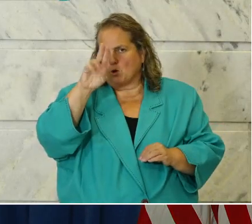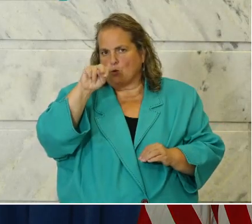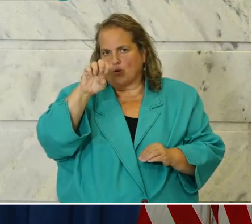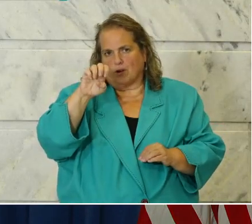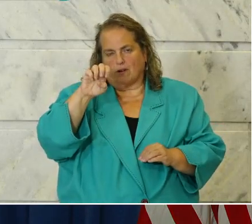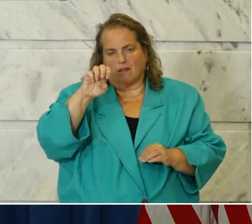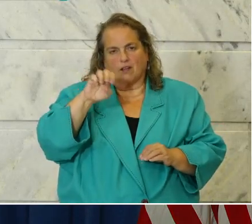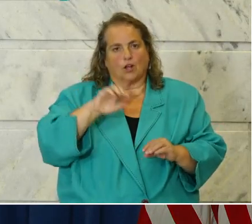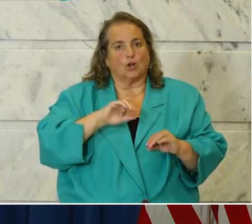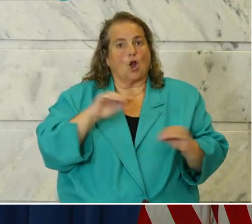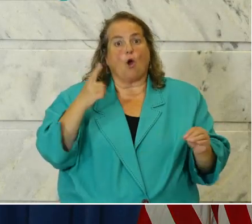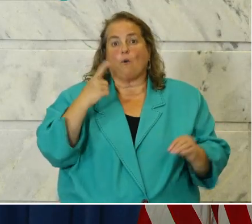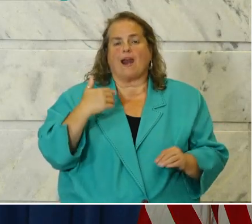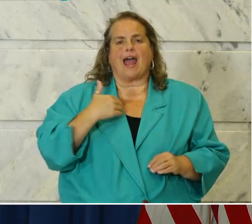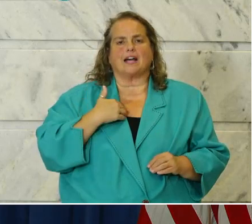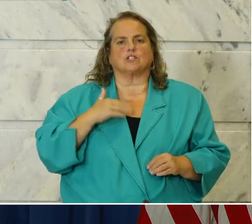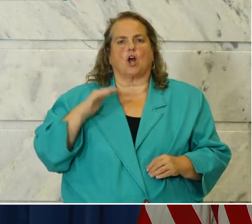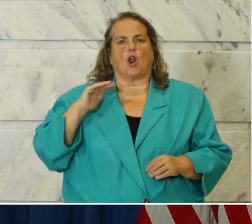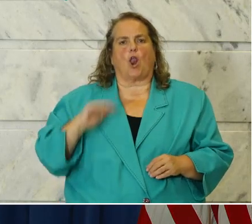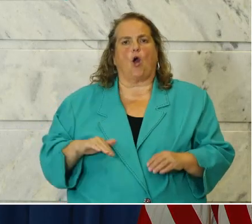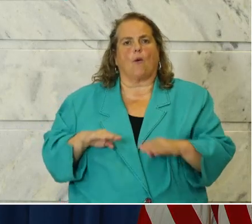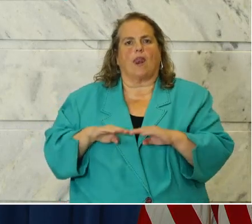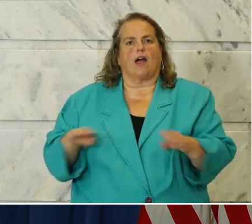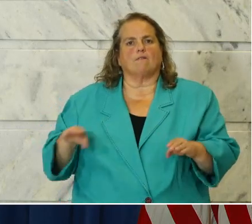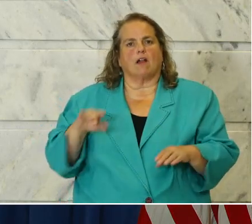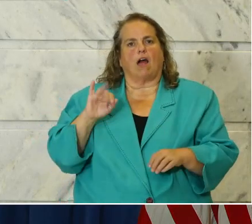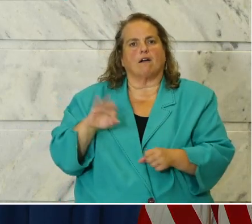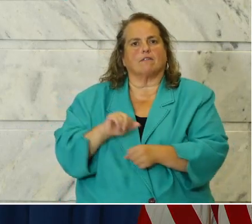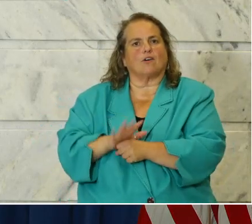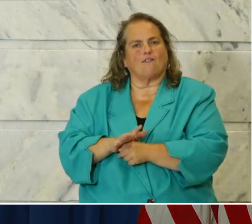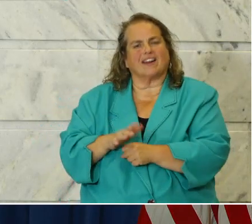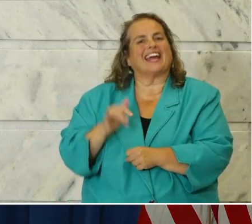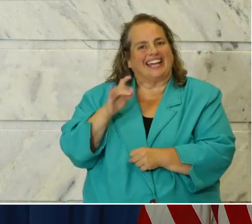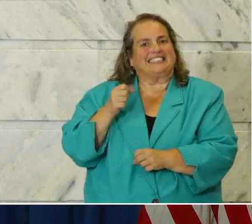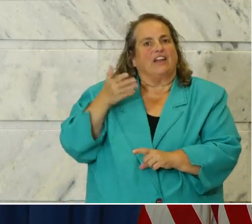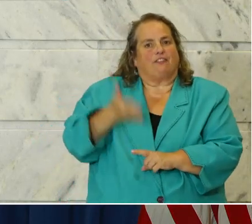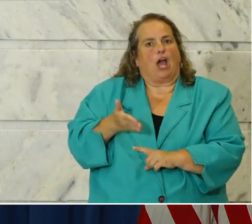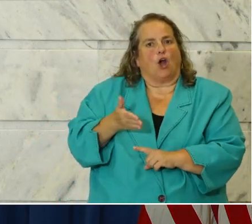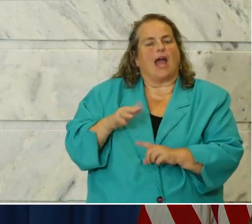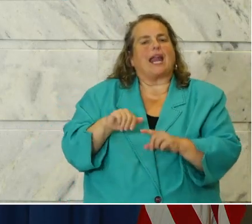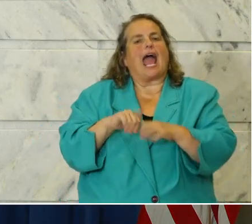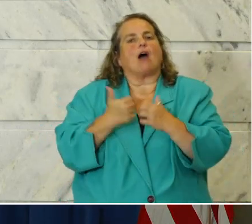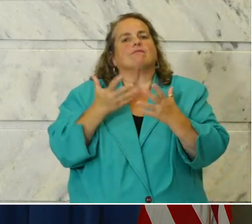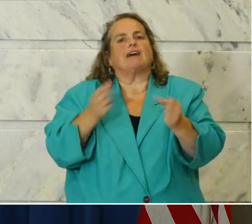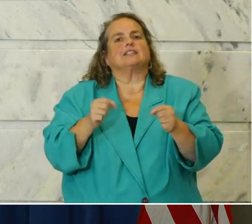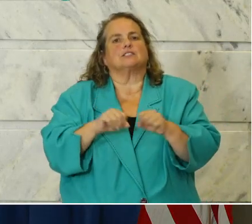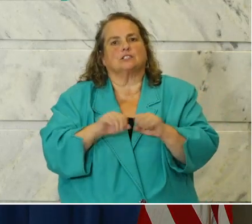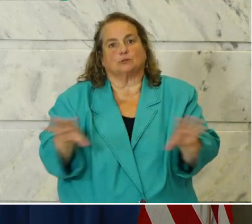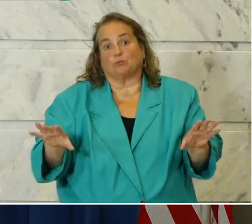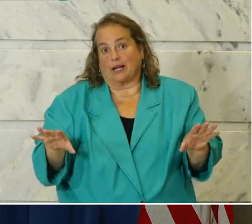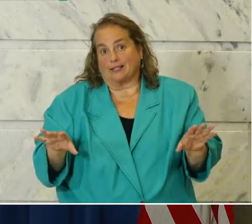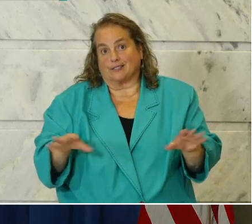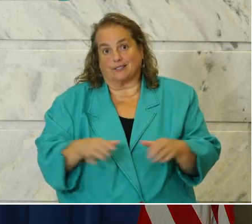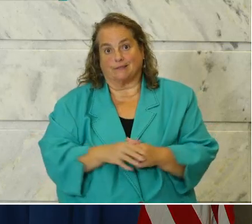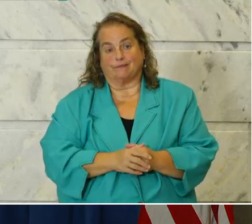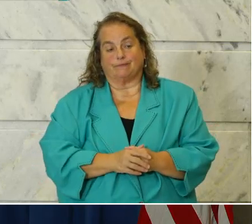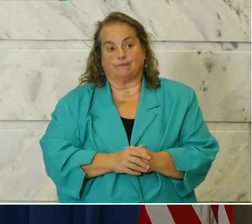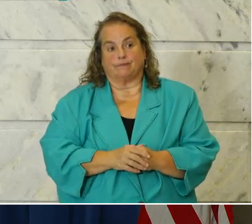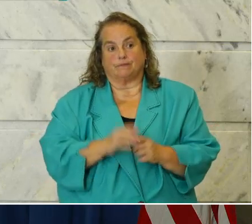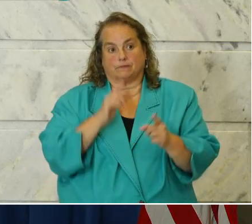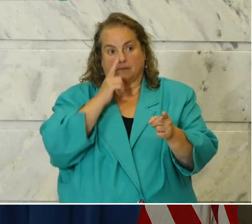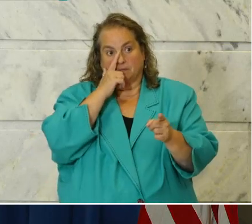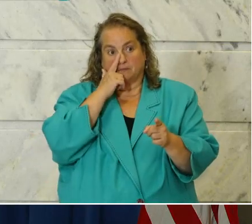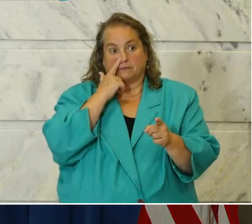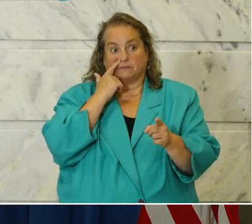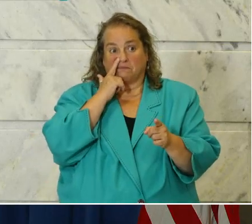COVID. It's there. The question is, how fast does it spread, and also, do we catch it with our testing? Nick? Real quick